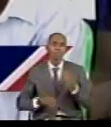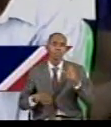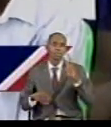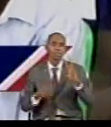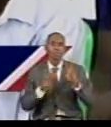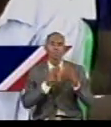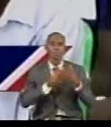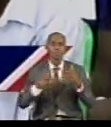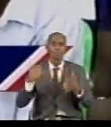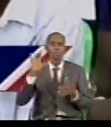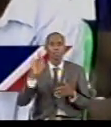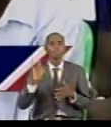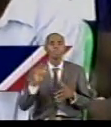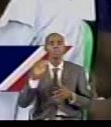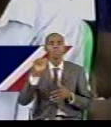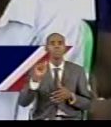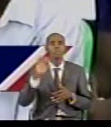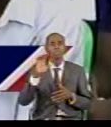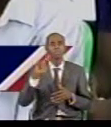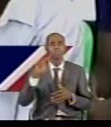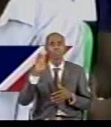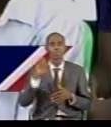In Acts chapter 6,